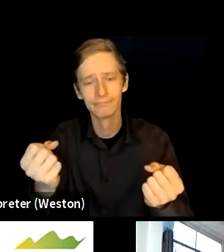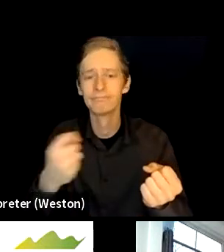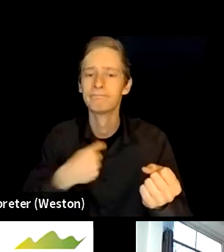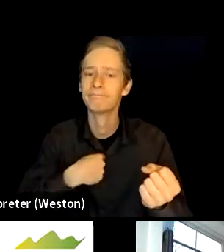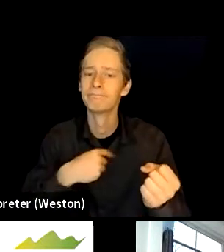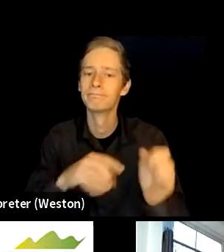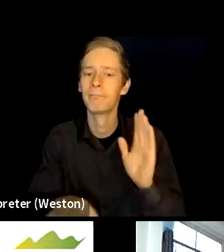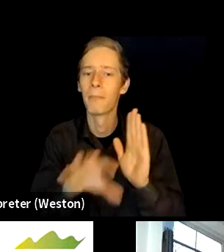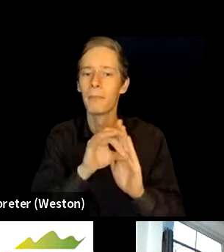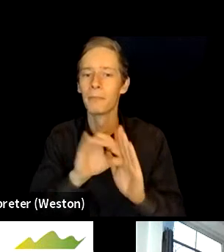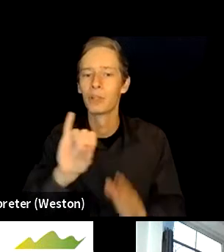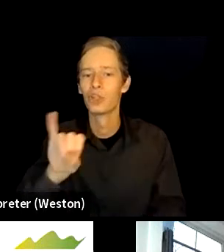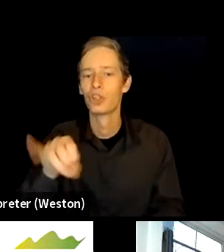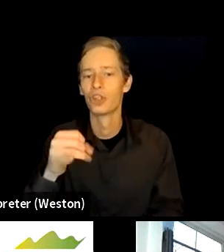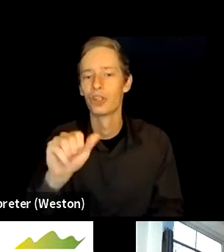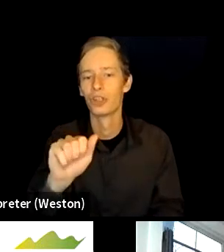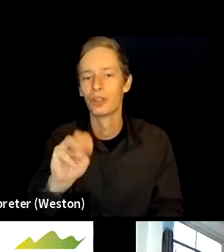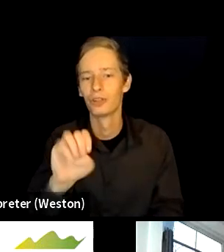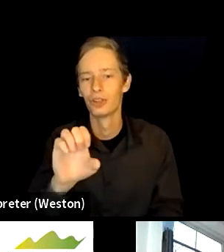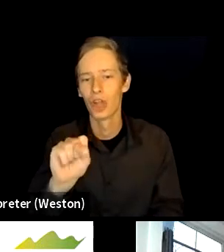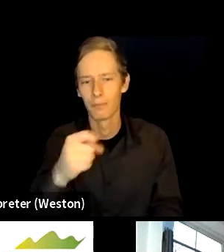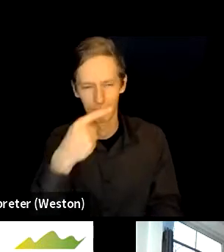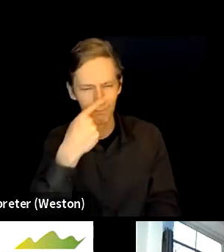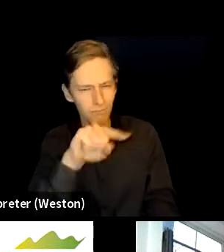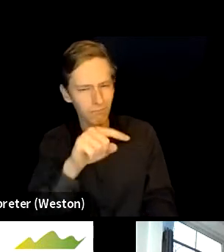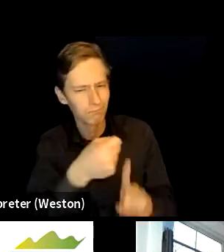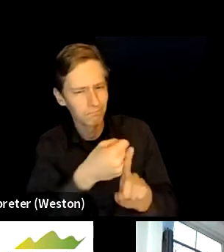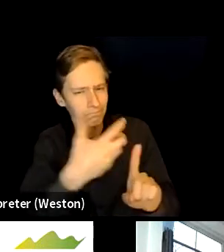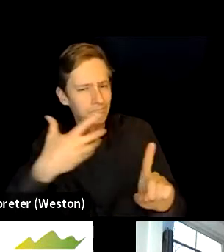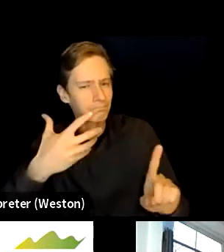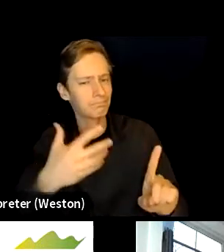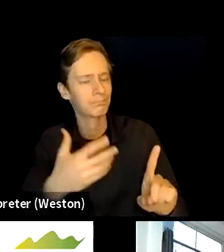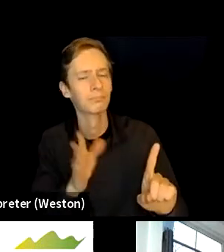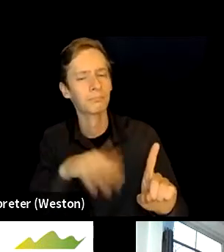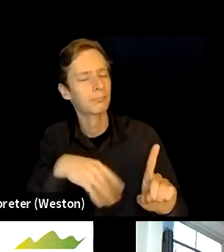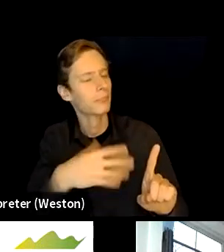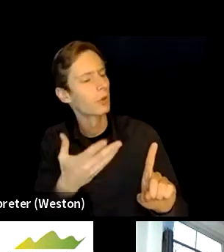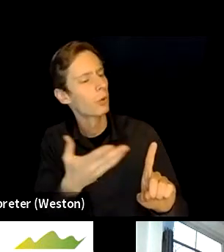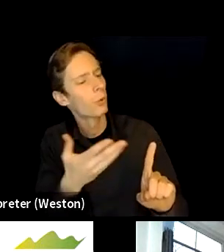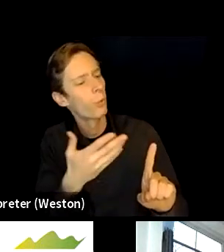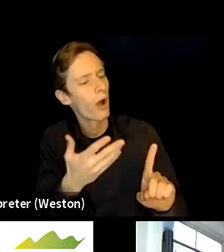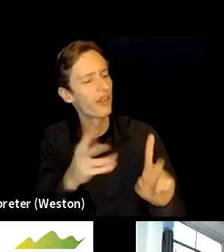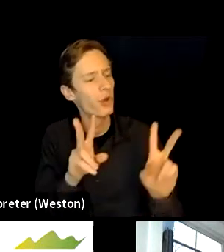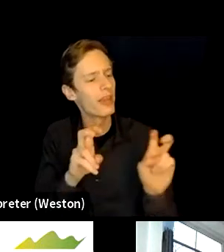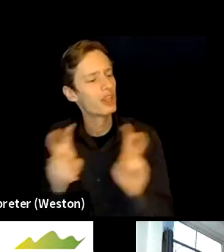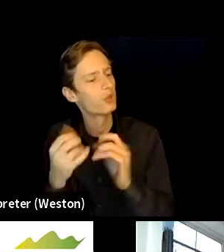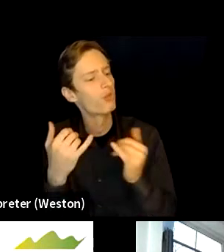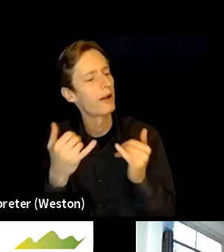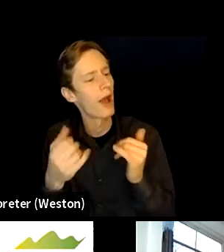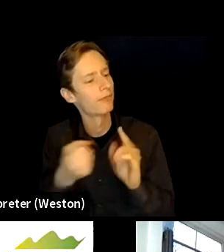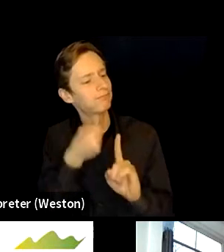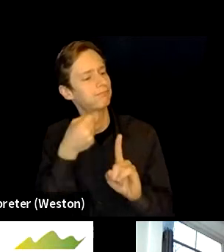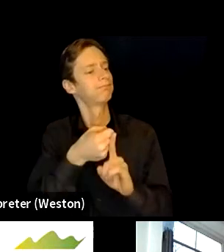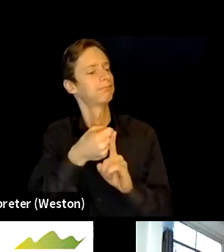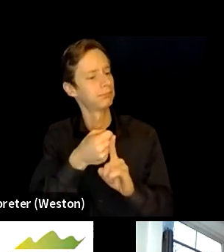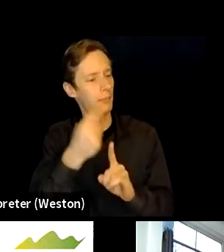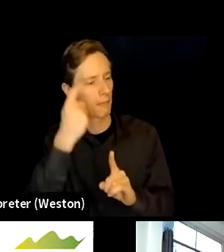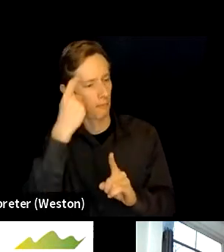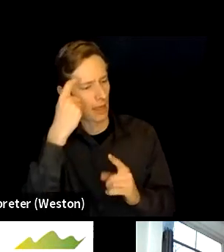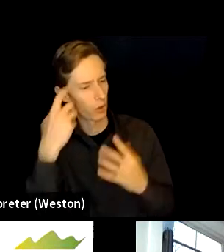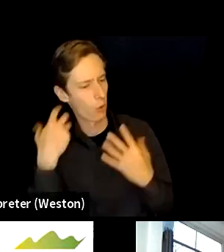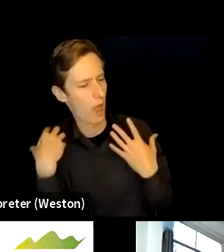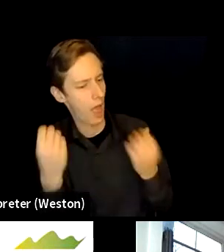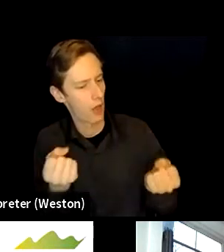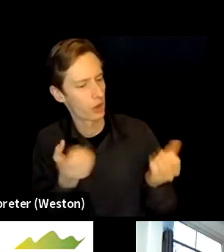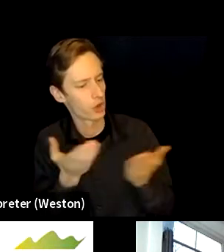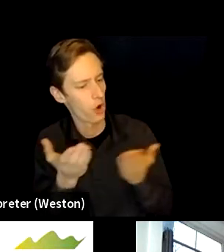insight. So what are some of the key issues the mental health system is observing right now? Well, this